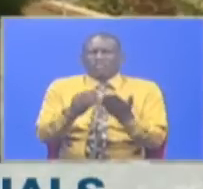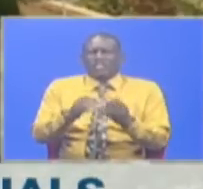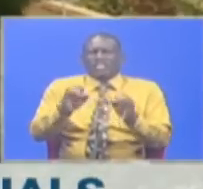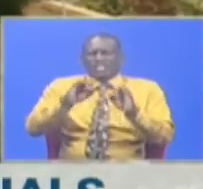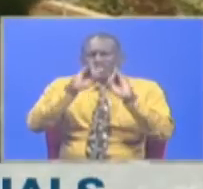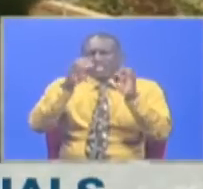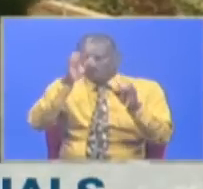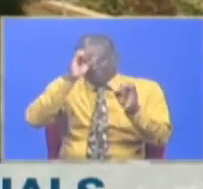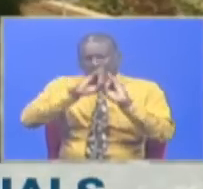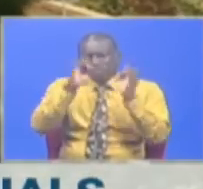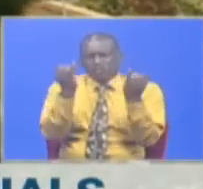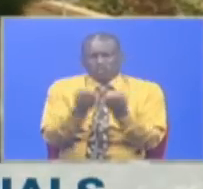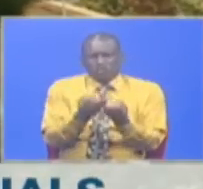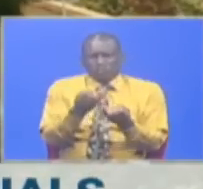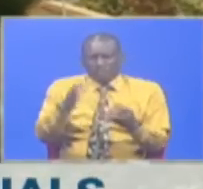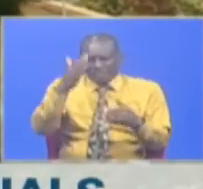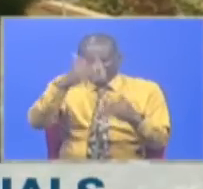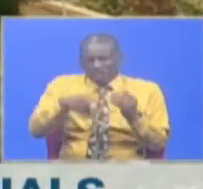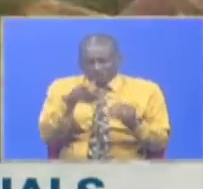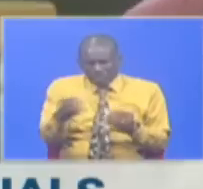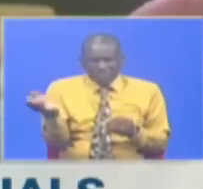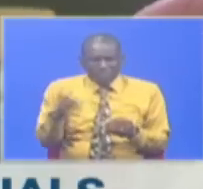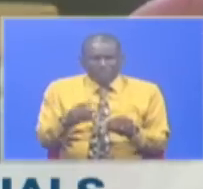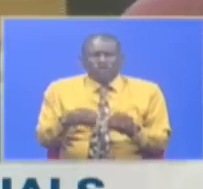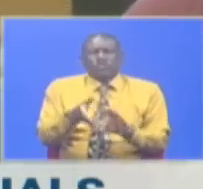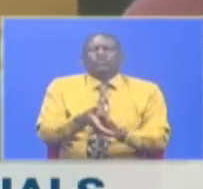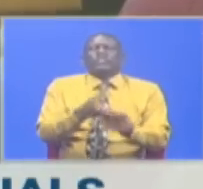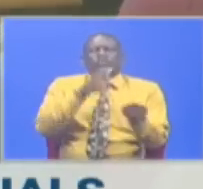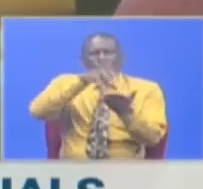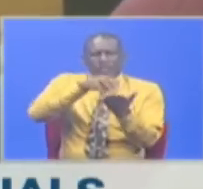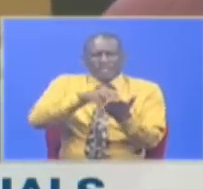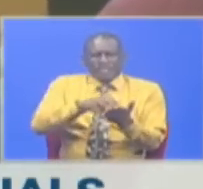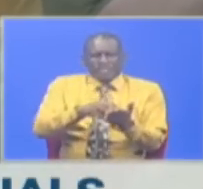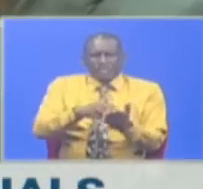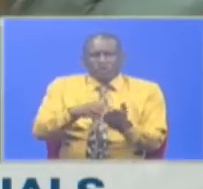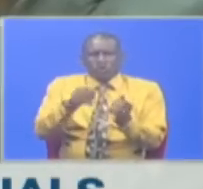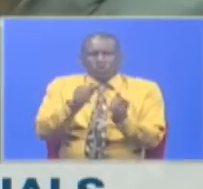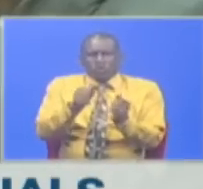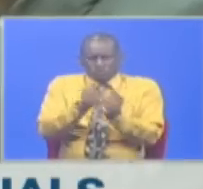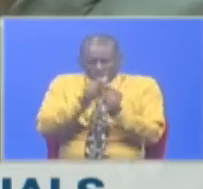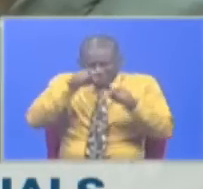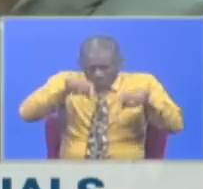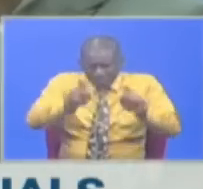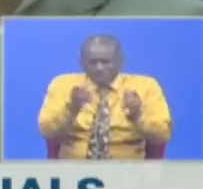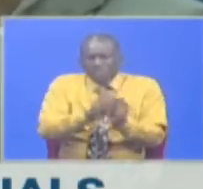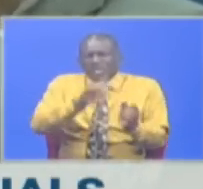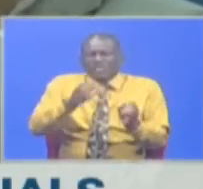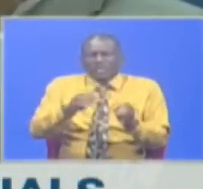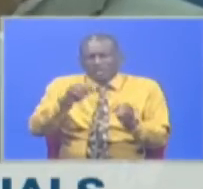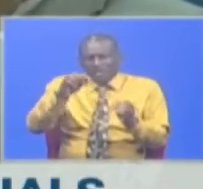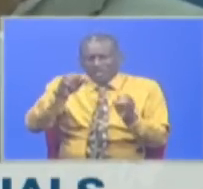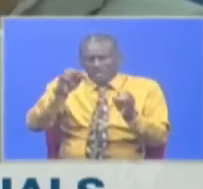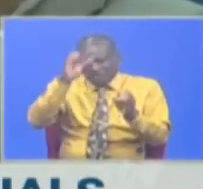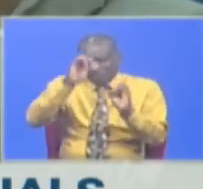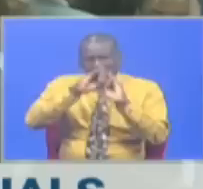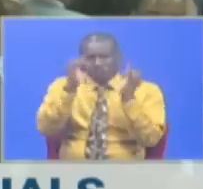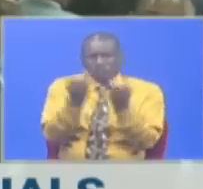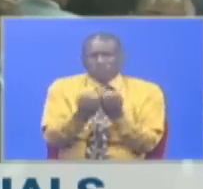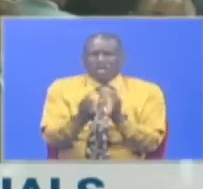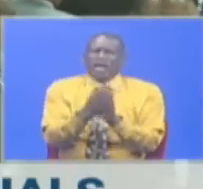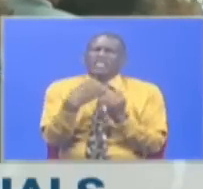to withdraw any court cases between themselves and other state agencies, directing them to go down the path of